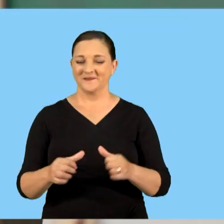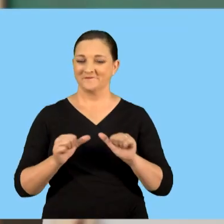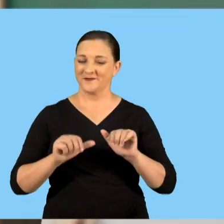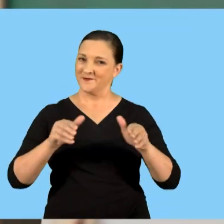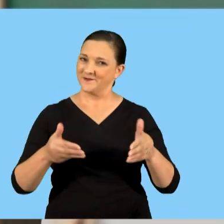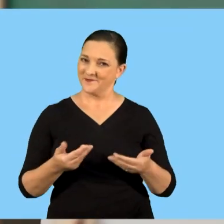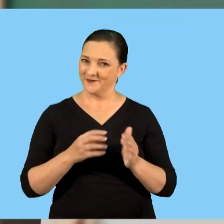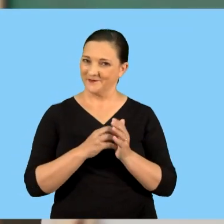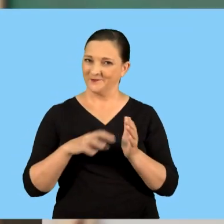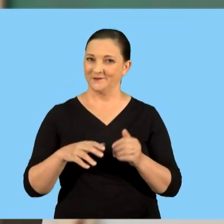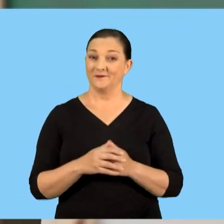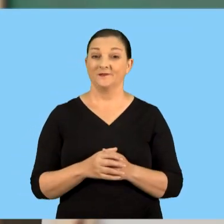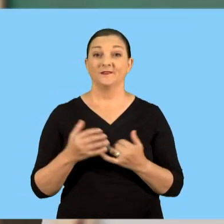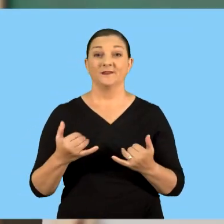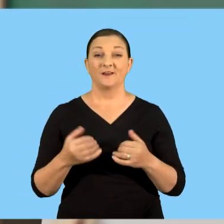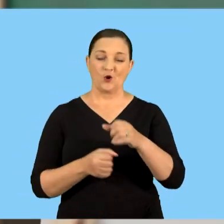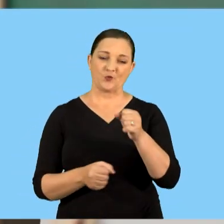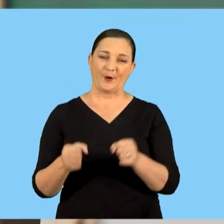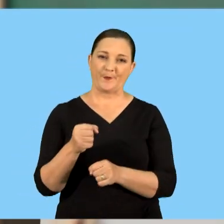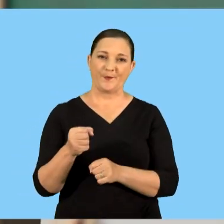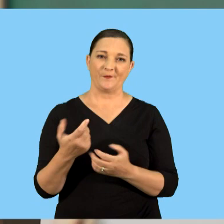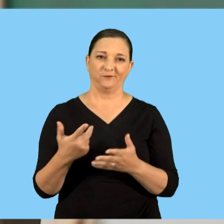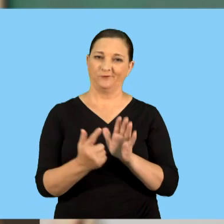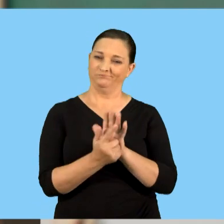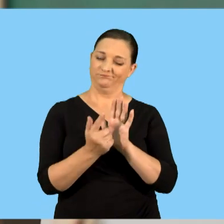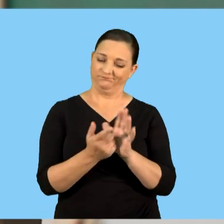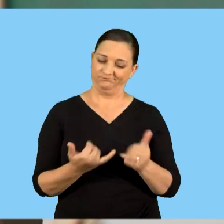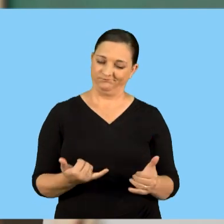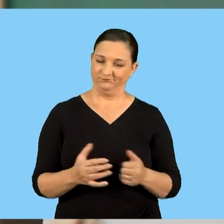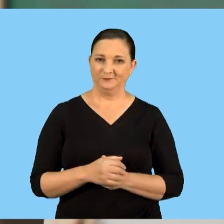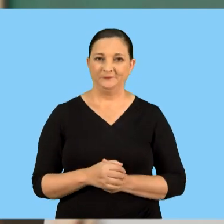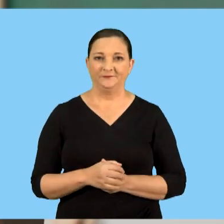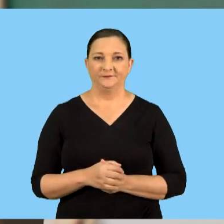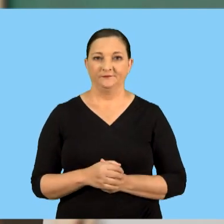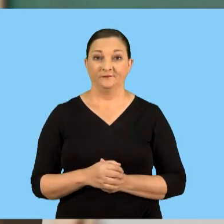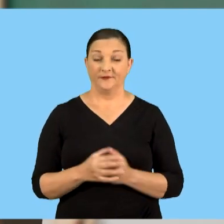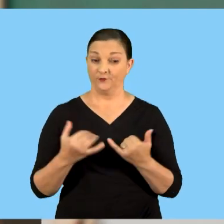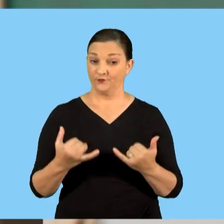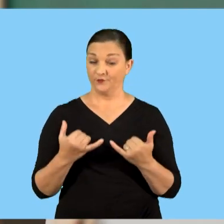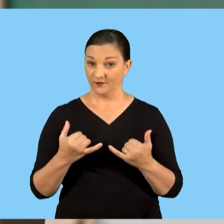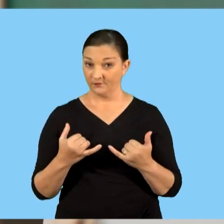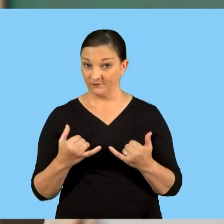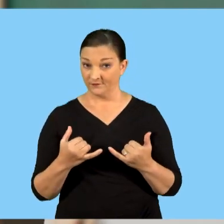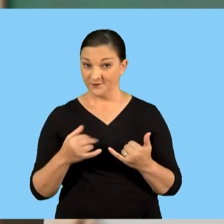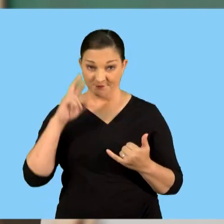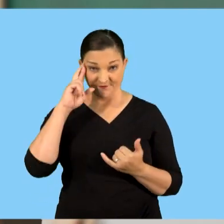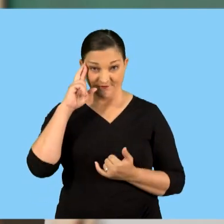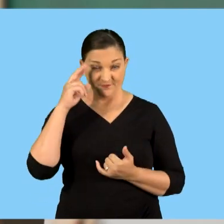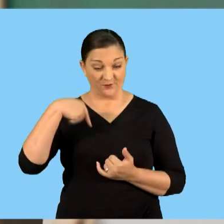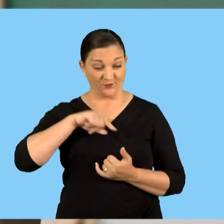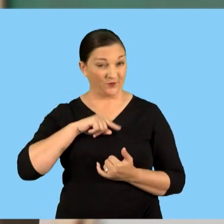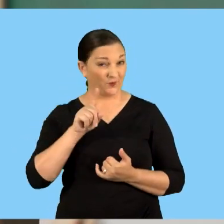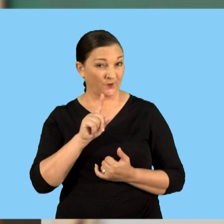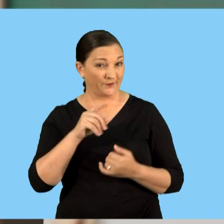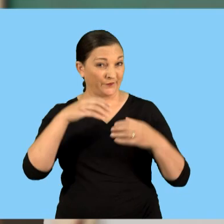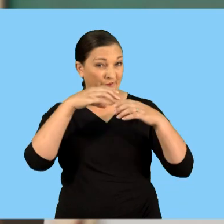Welcome back, learners, and let's wrap up our lesson for today. So in today's lesson, remember, we were